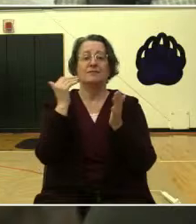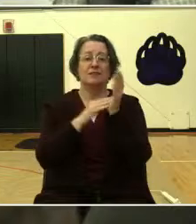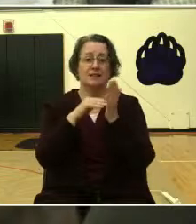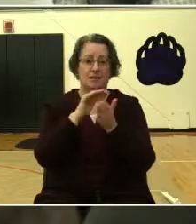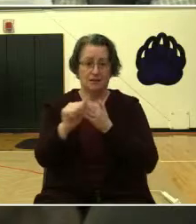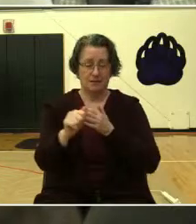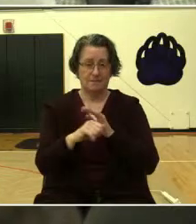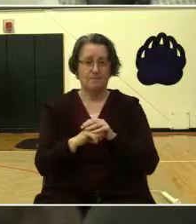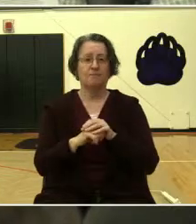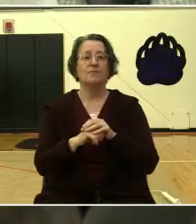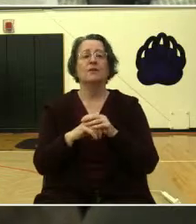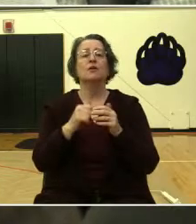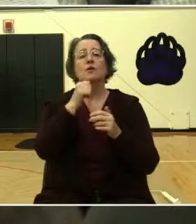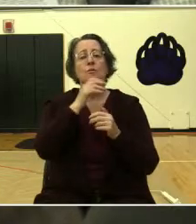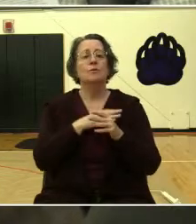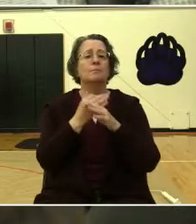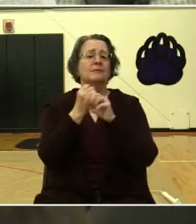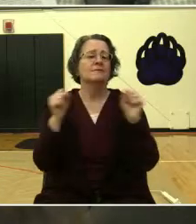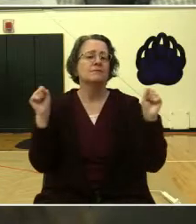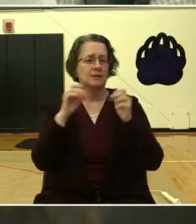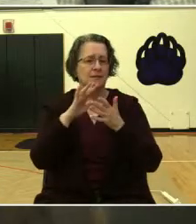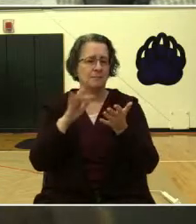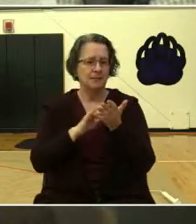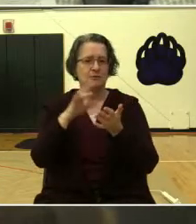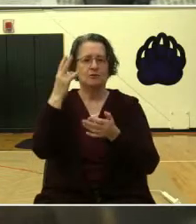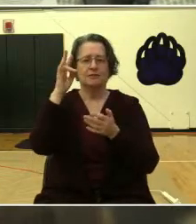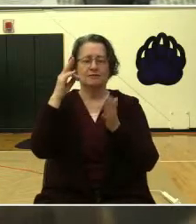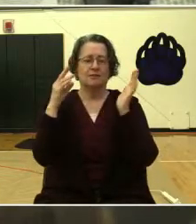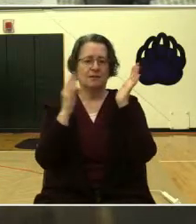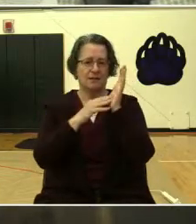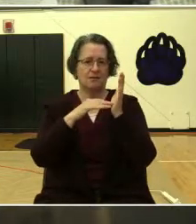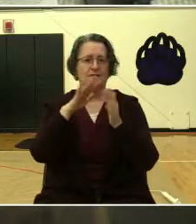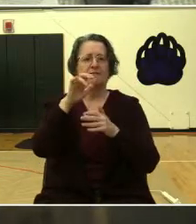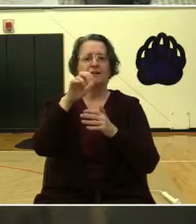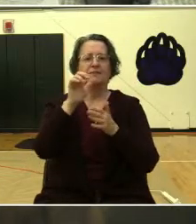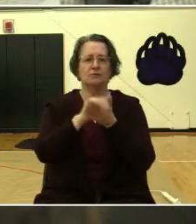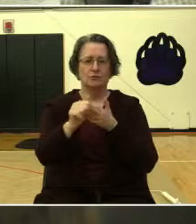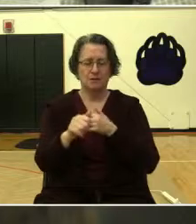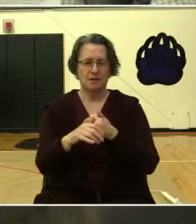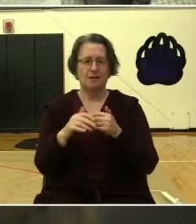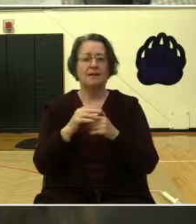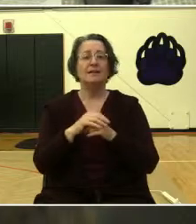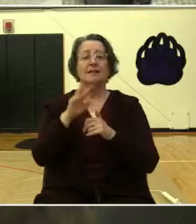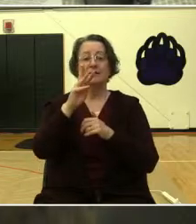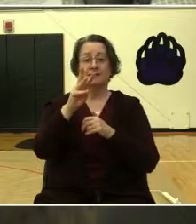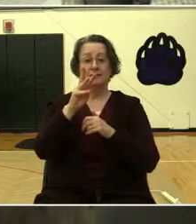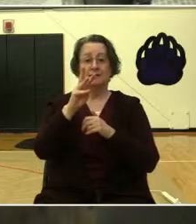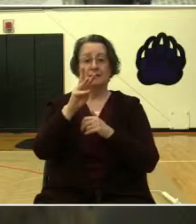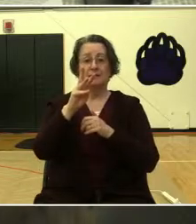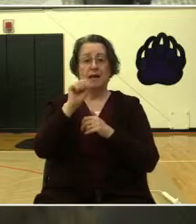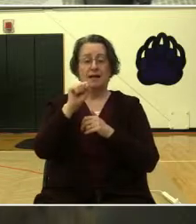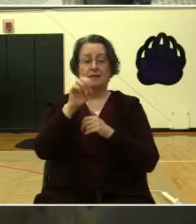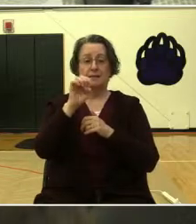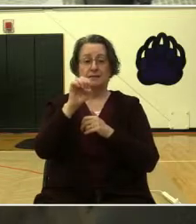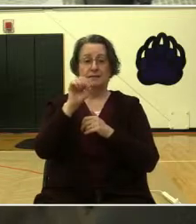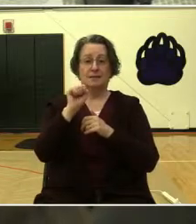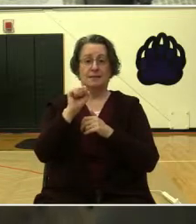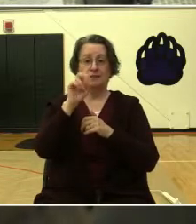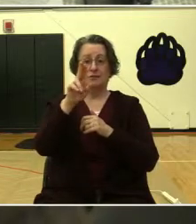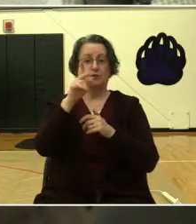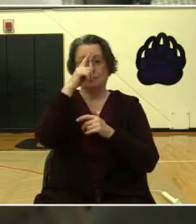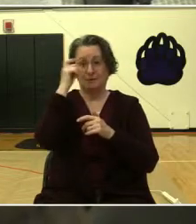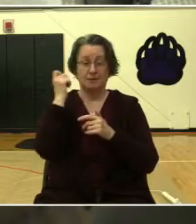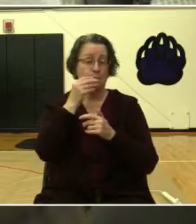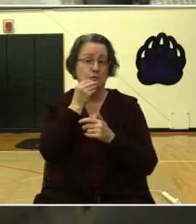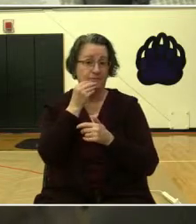$155,000 women's Freedom Center $17,500 W uh wsesu summer food